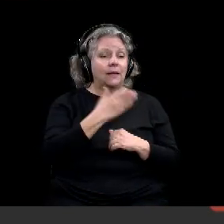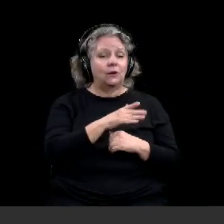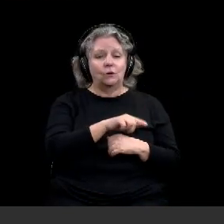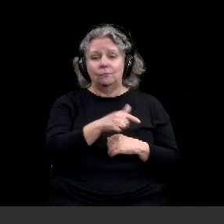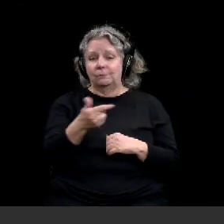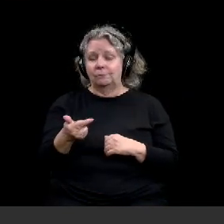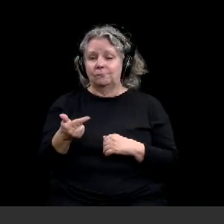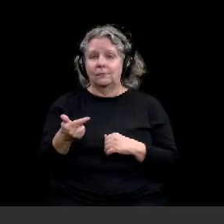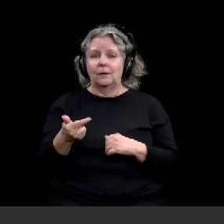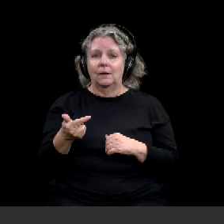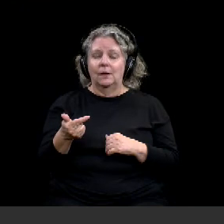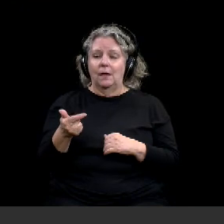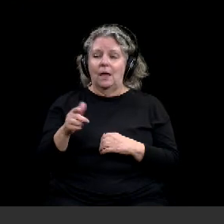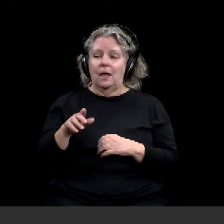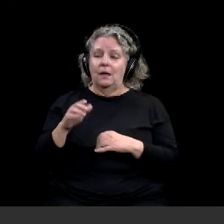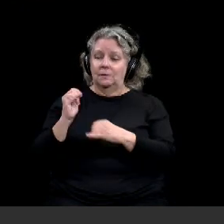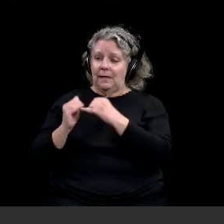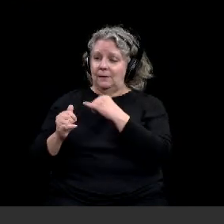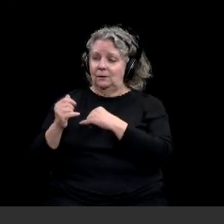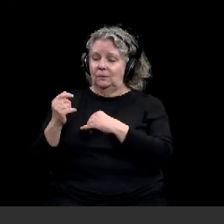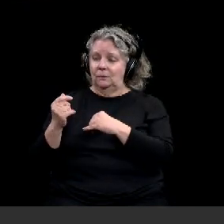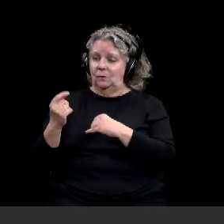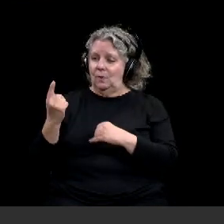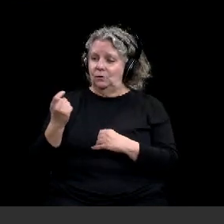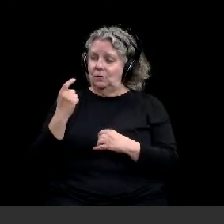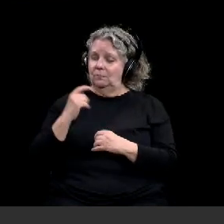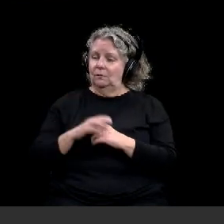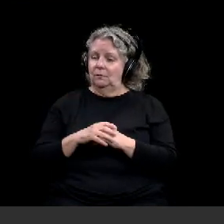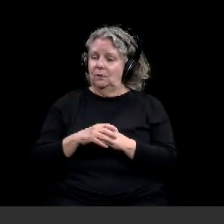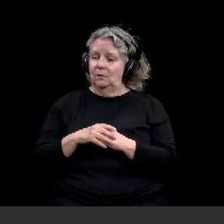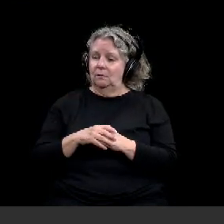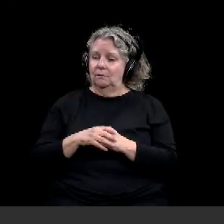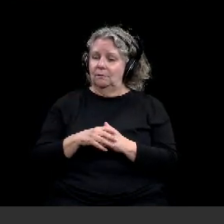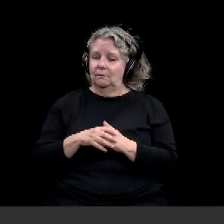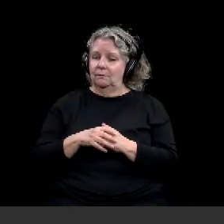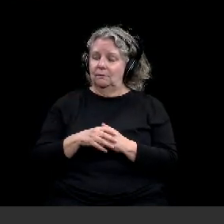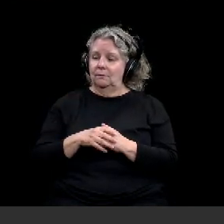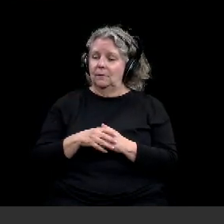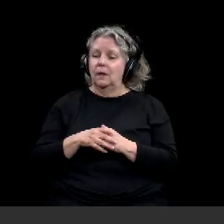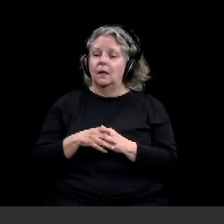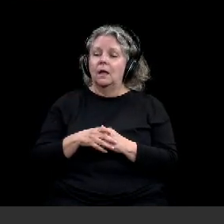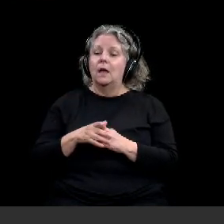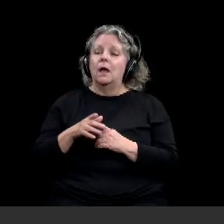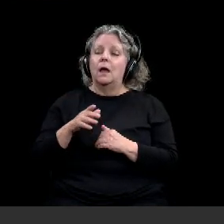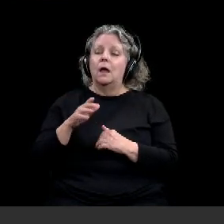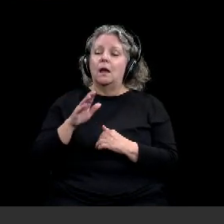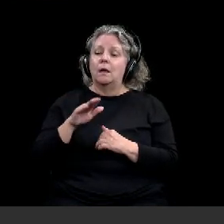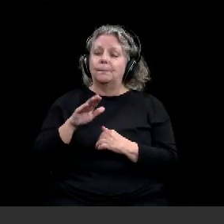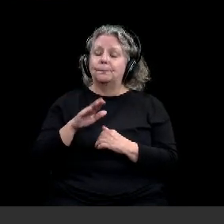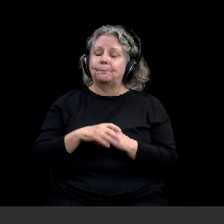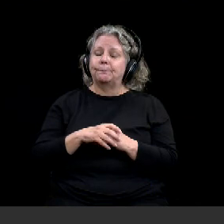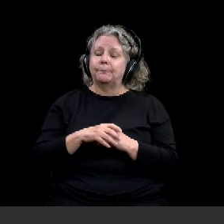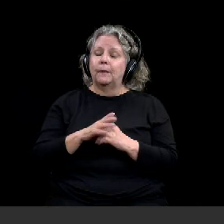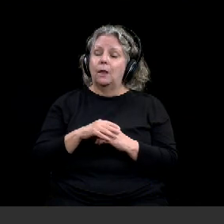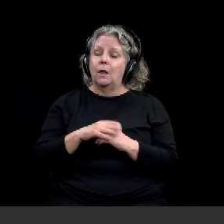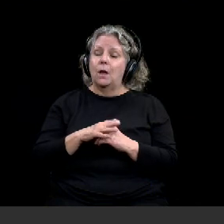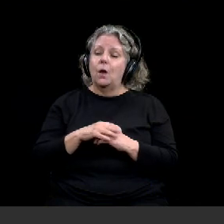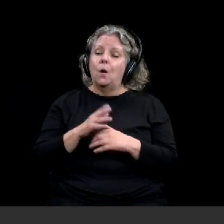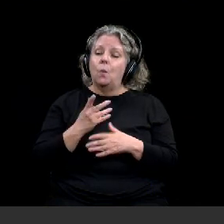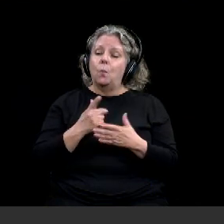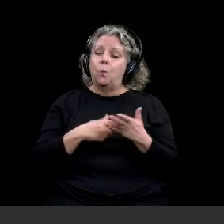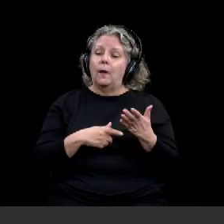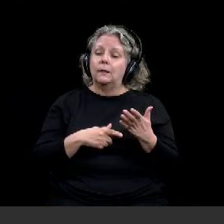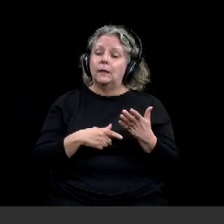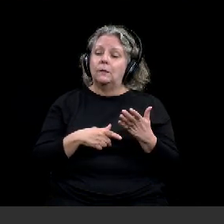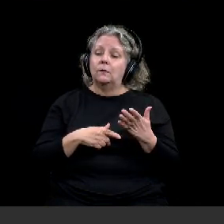KCEN 6, Channel 6. Yeah, Dr. Griggs, what's the picture like right now for the spread of the